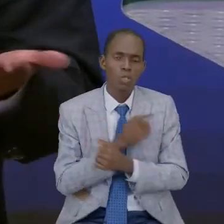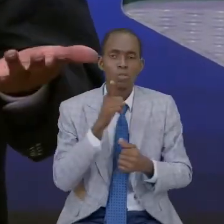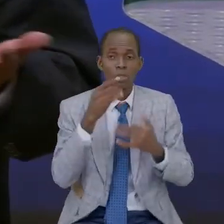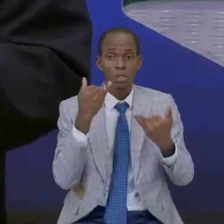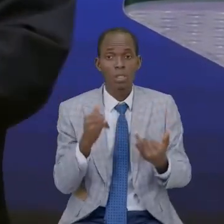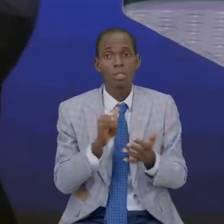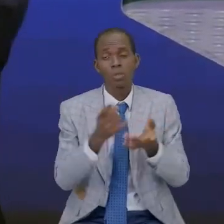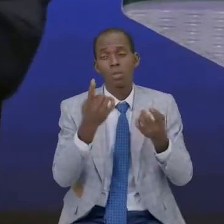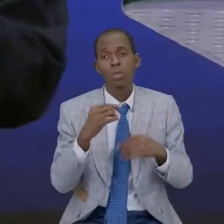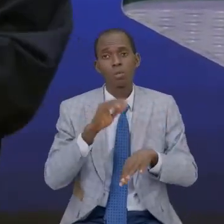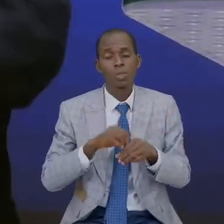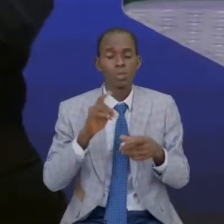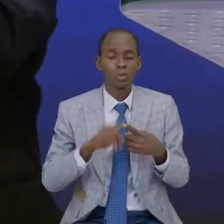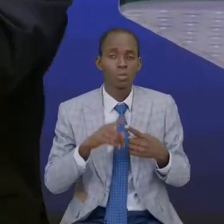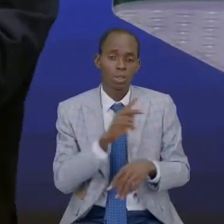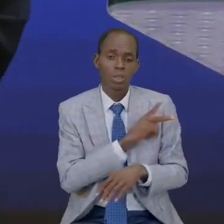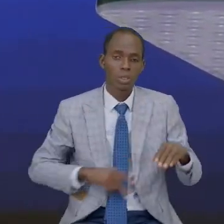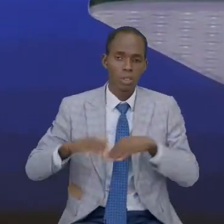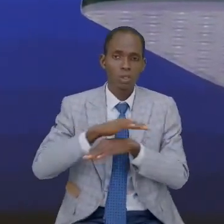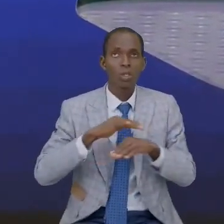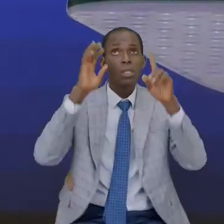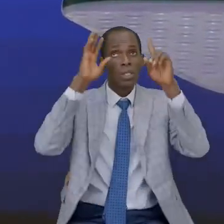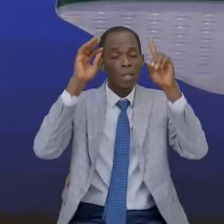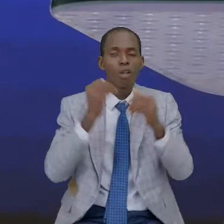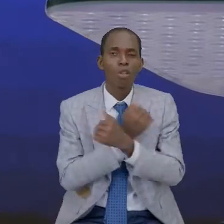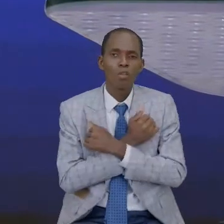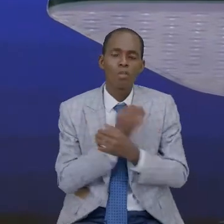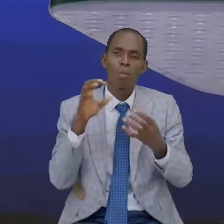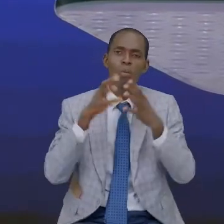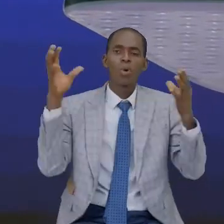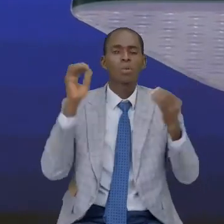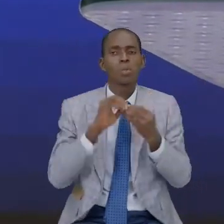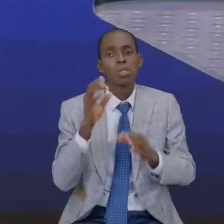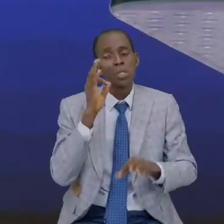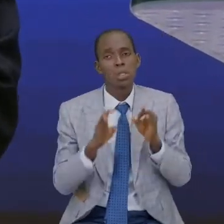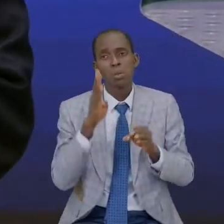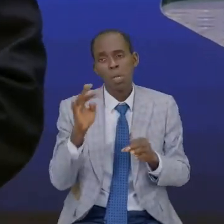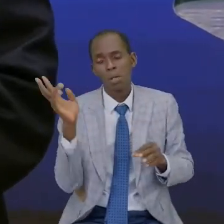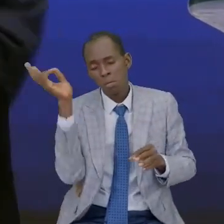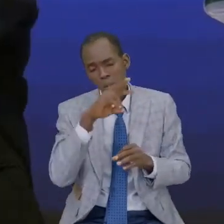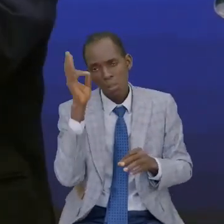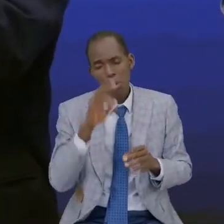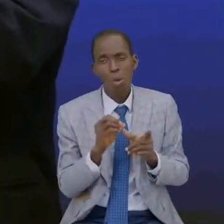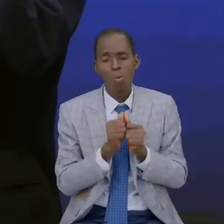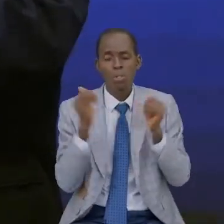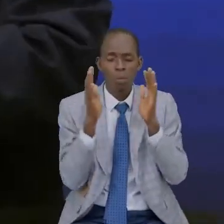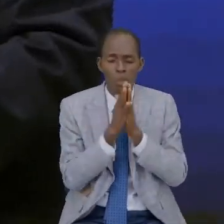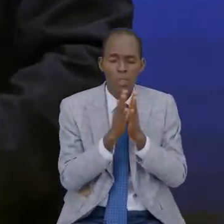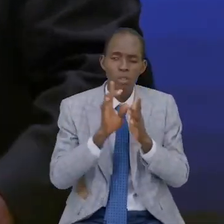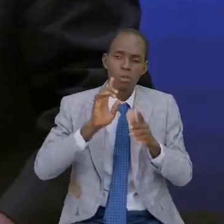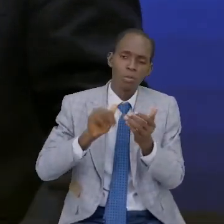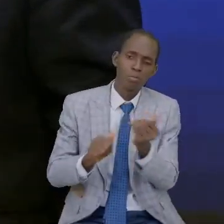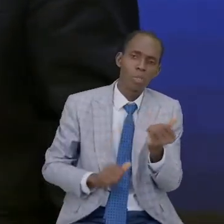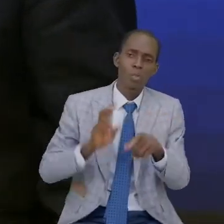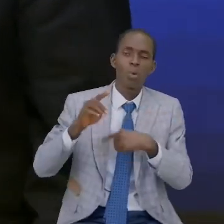you have come into the kingdom, he loves you much more. And if by carelessness or prayerlessness you go back,